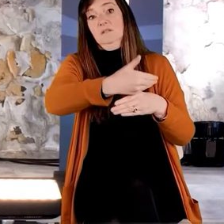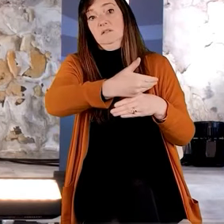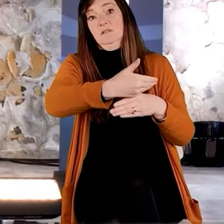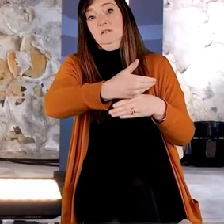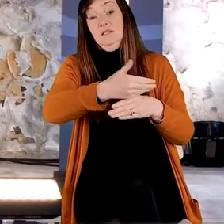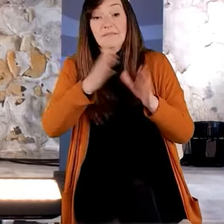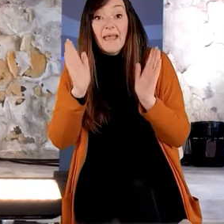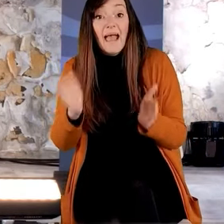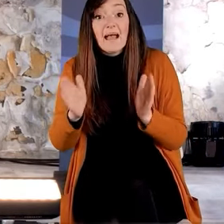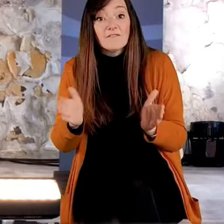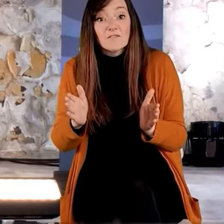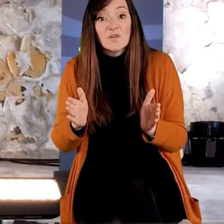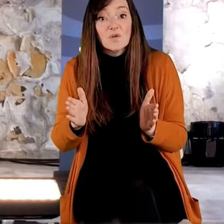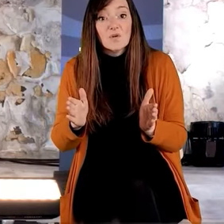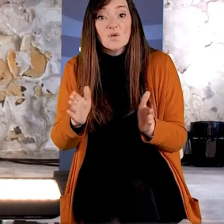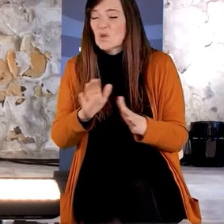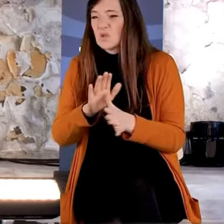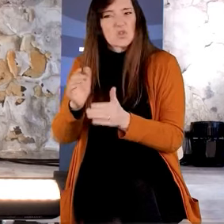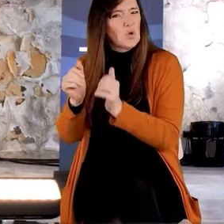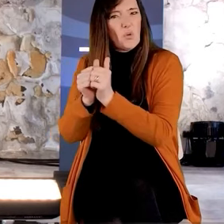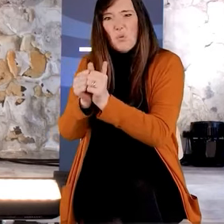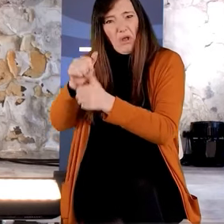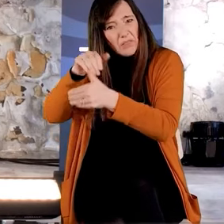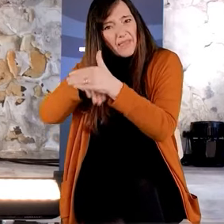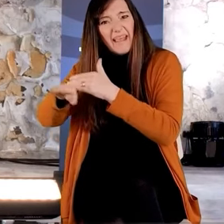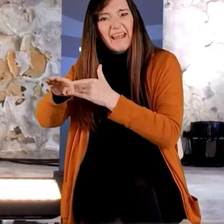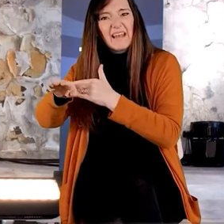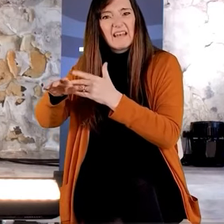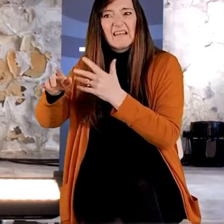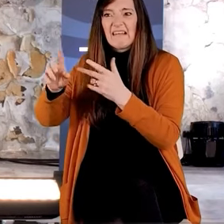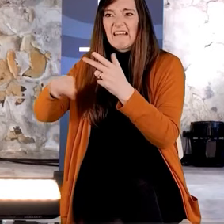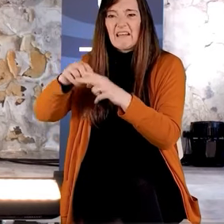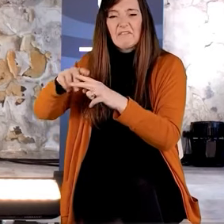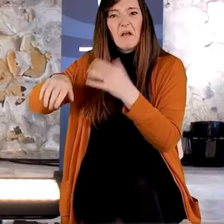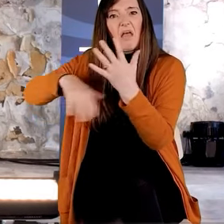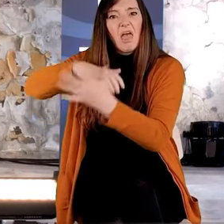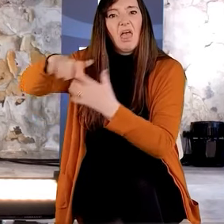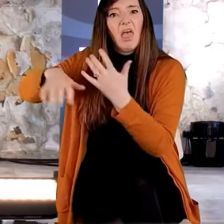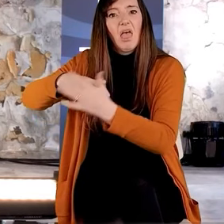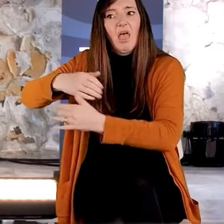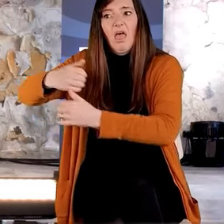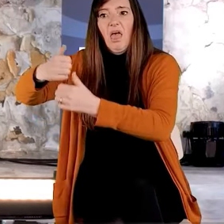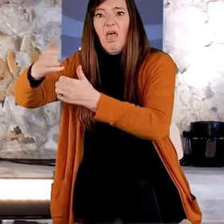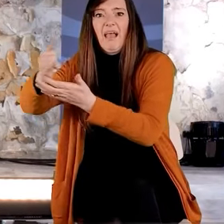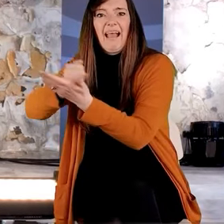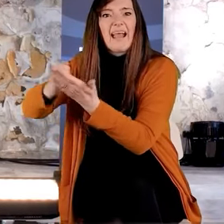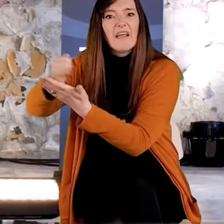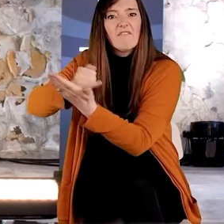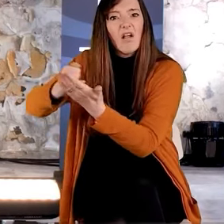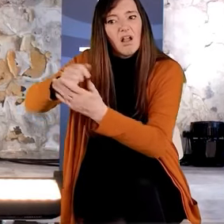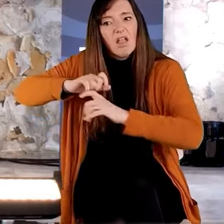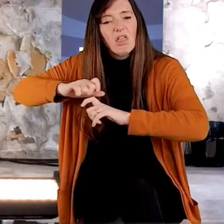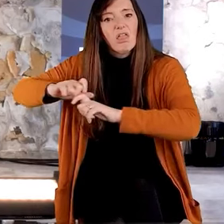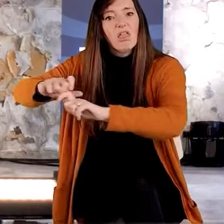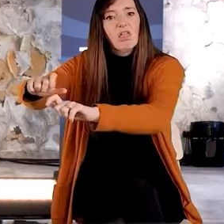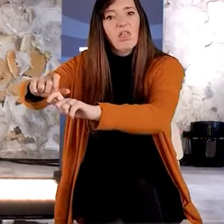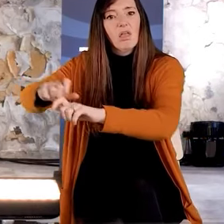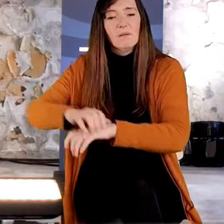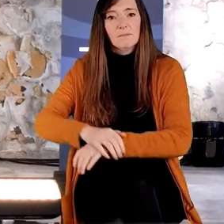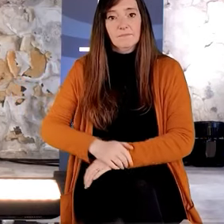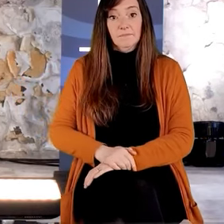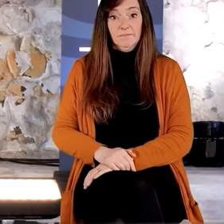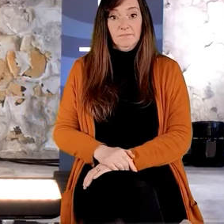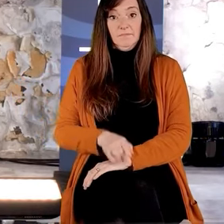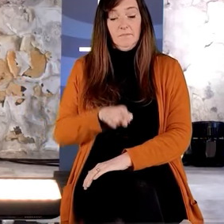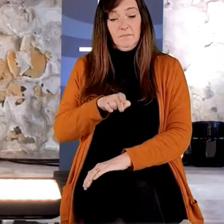and the new earth wouldn't be worth living in. So there's a horror here and a shrinking from sin. But the